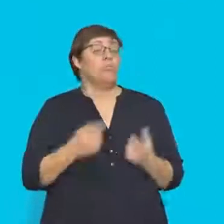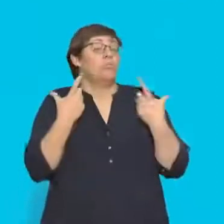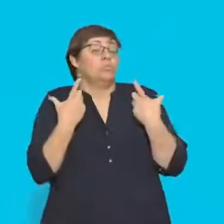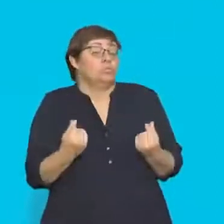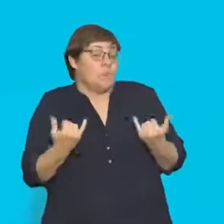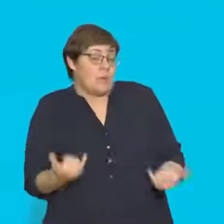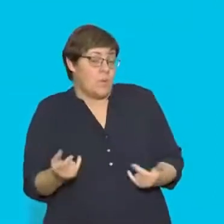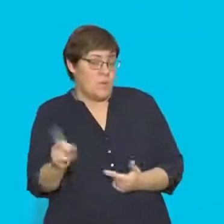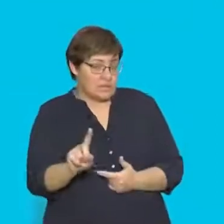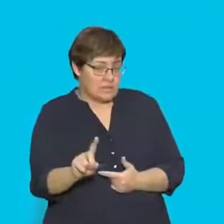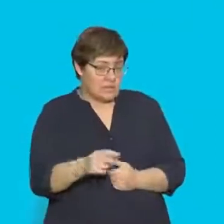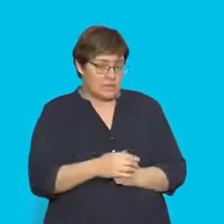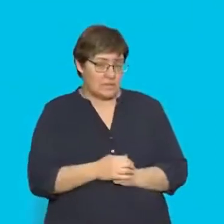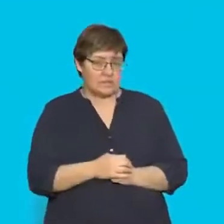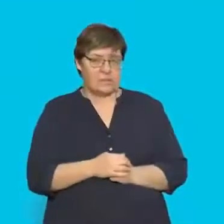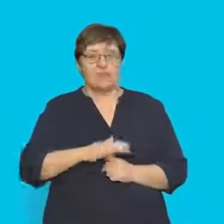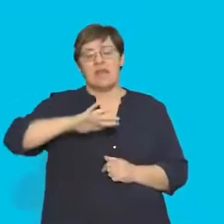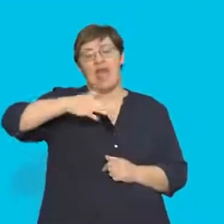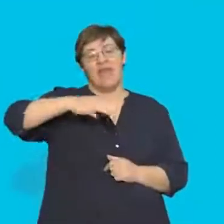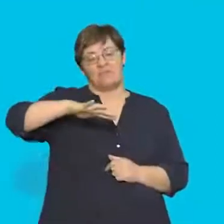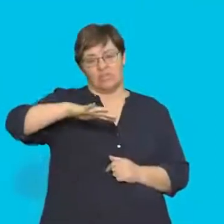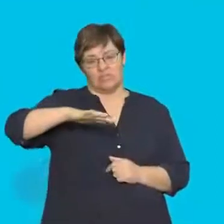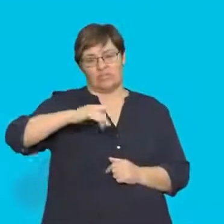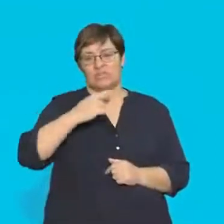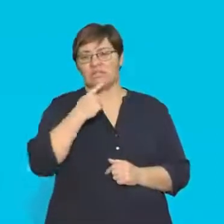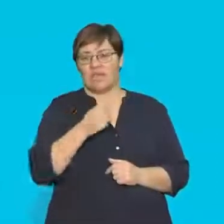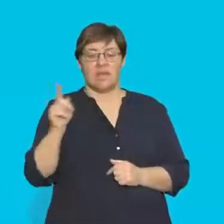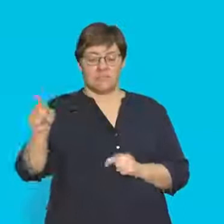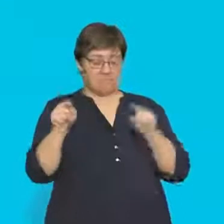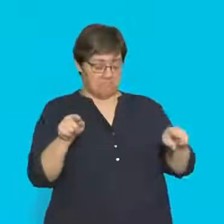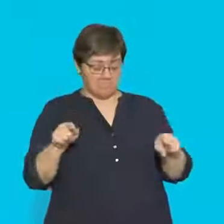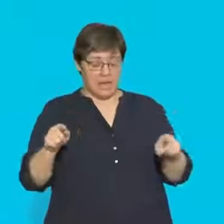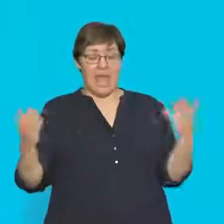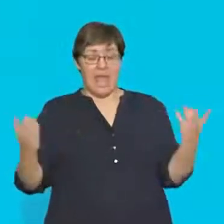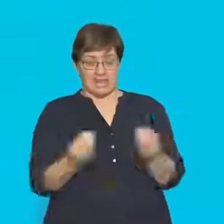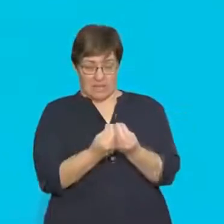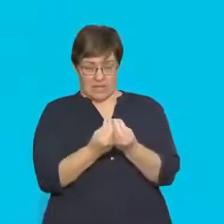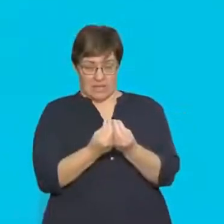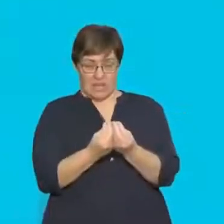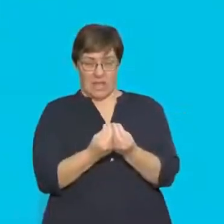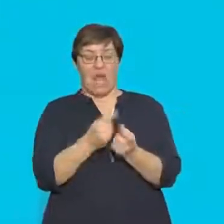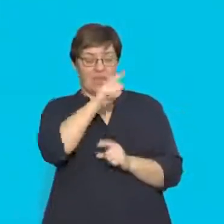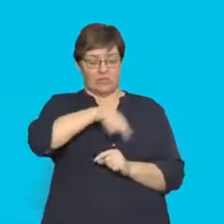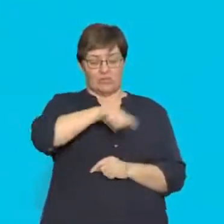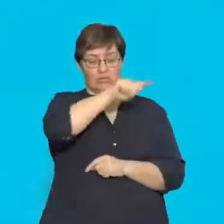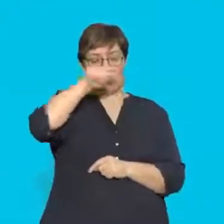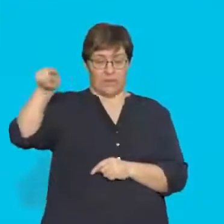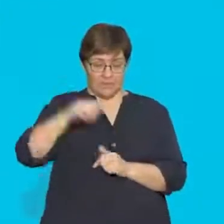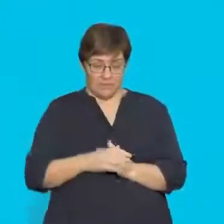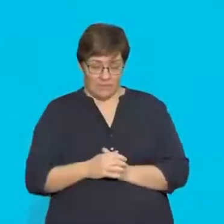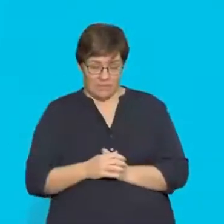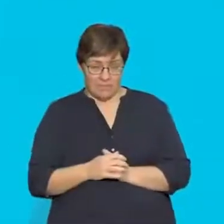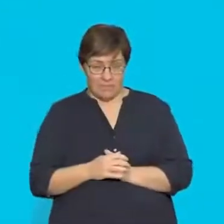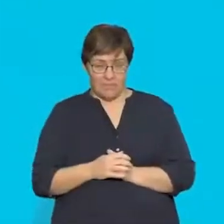do now is to get the average, is say, well, let's add these together, and then let's take the square root of them. And